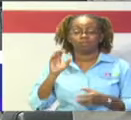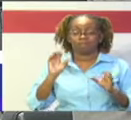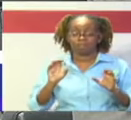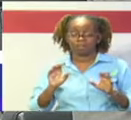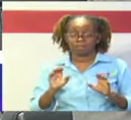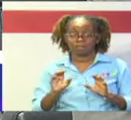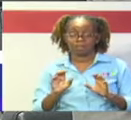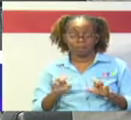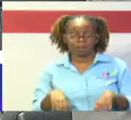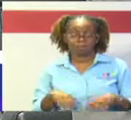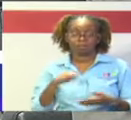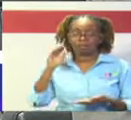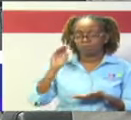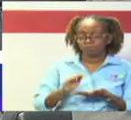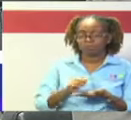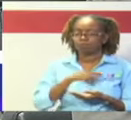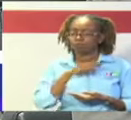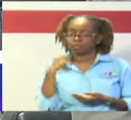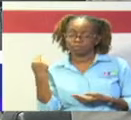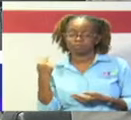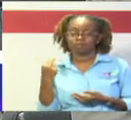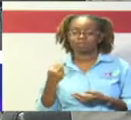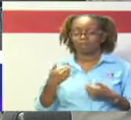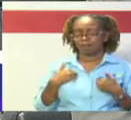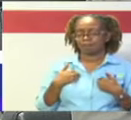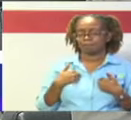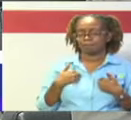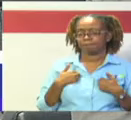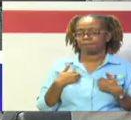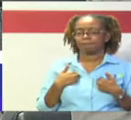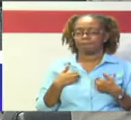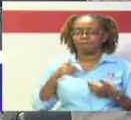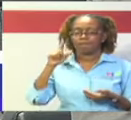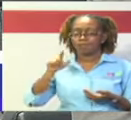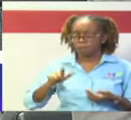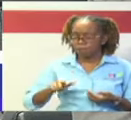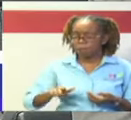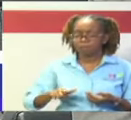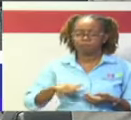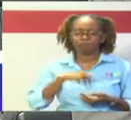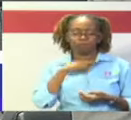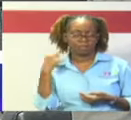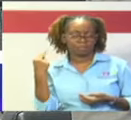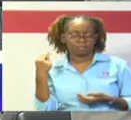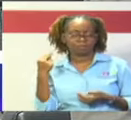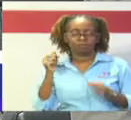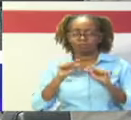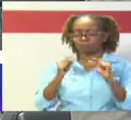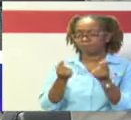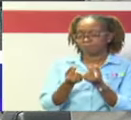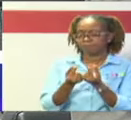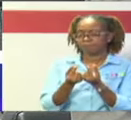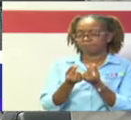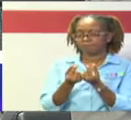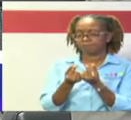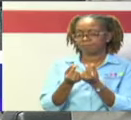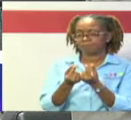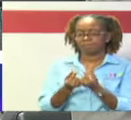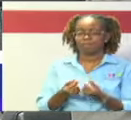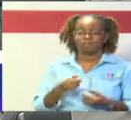reduce risk by having a lower risk cohort or group of individuals interacting in these settings. So